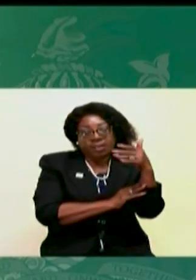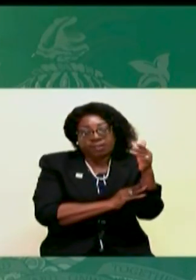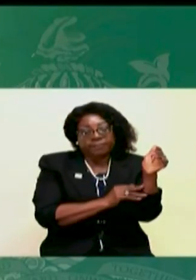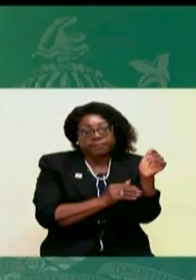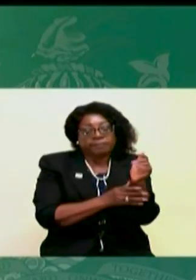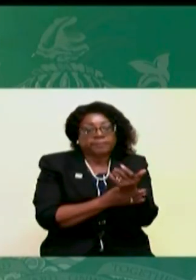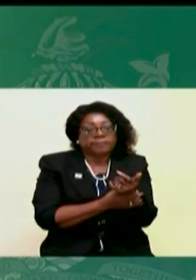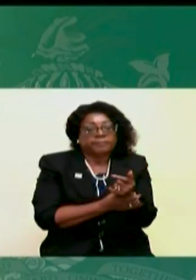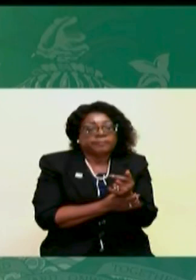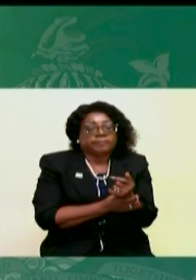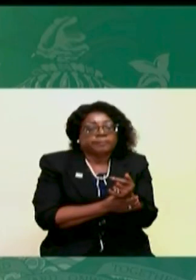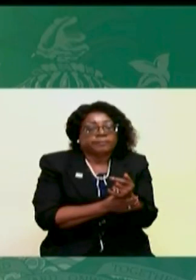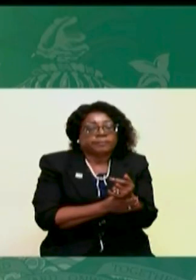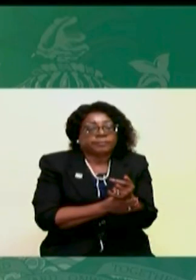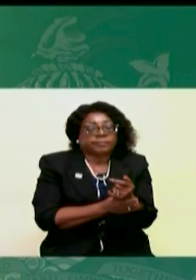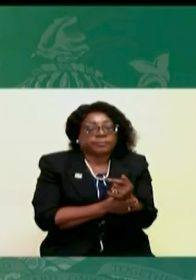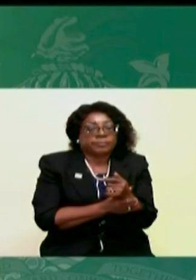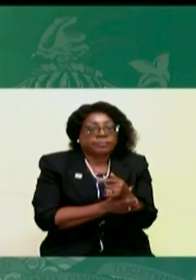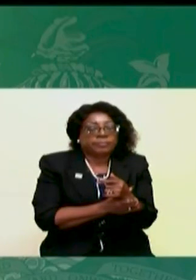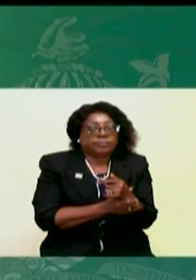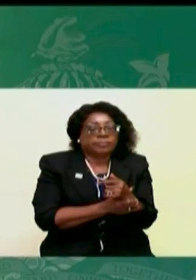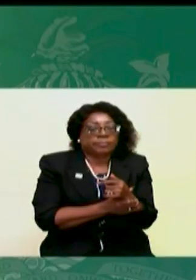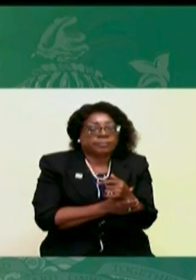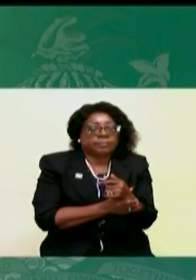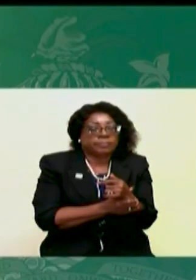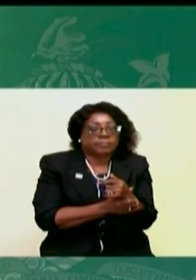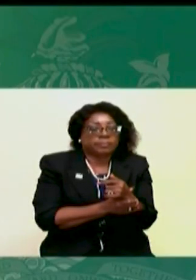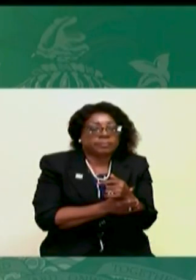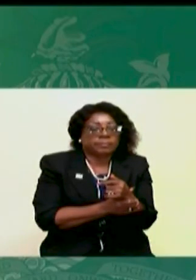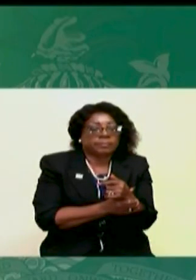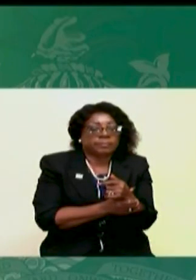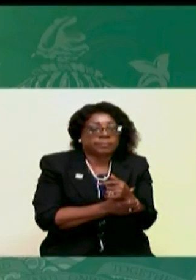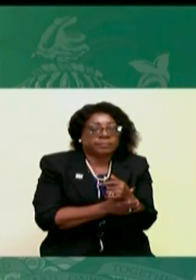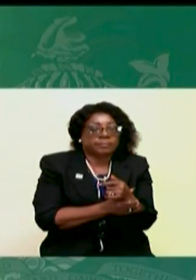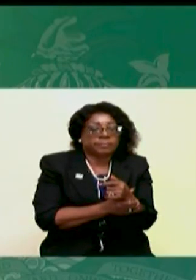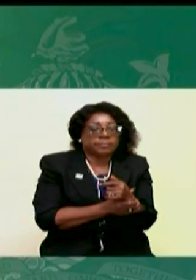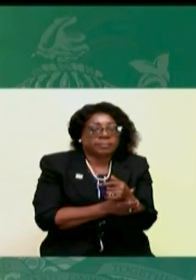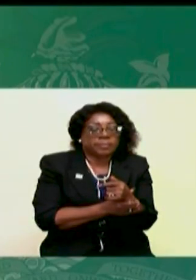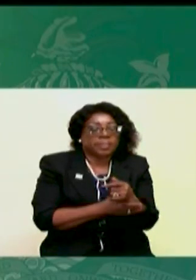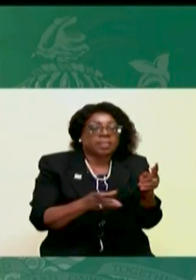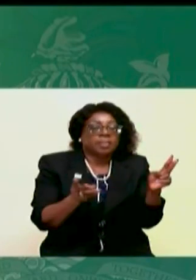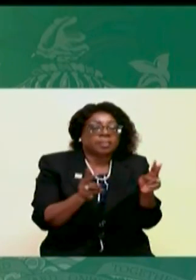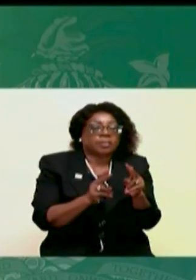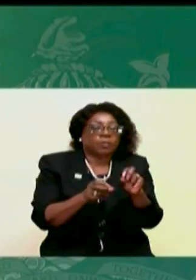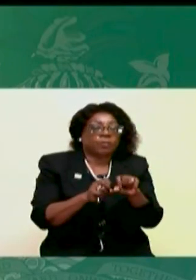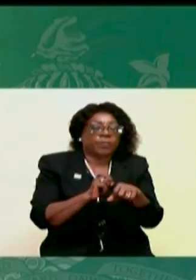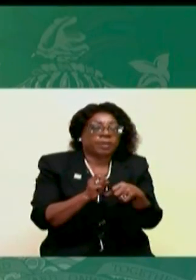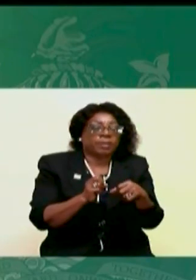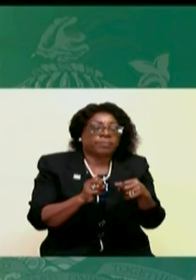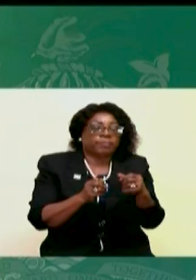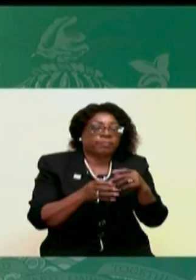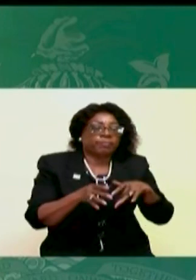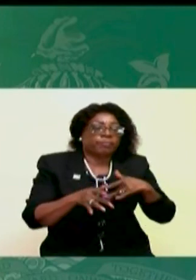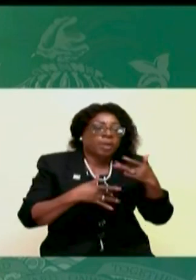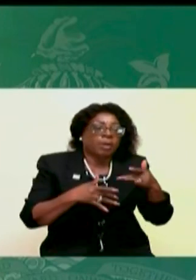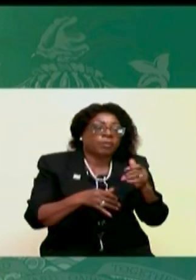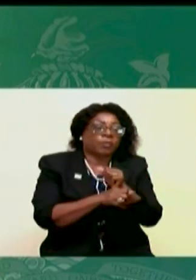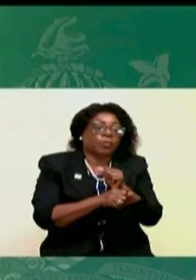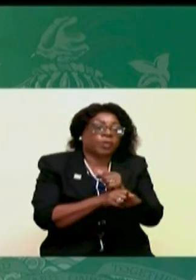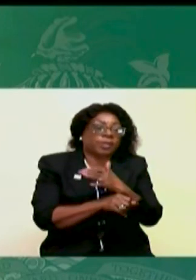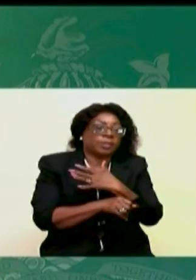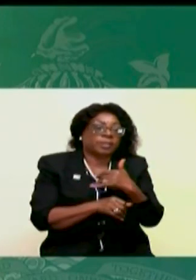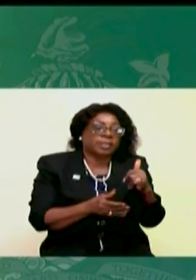about today. Akur, Maine, Brack and Gould, the proud flag of our country. And I'm so very proud of the work that they're doing, Madam